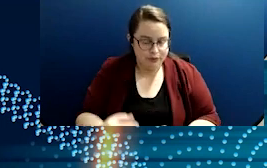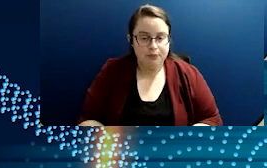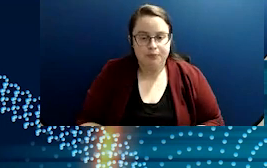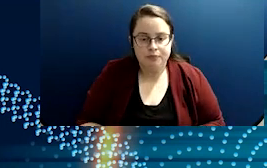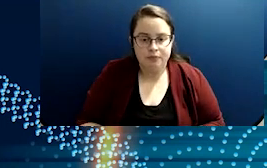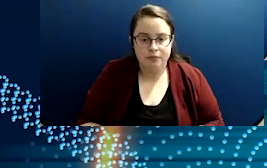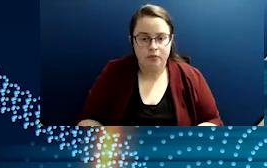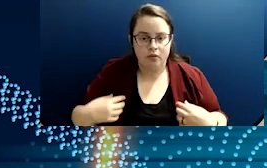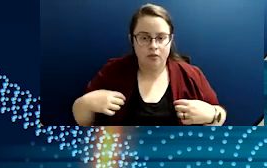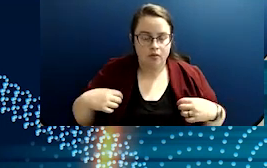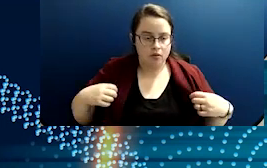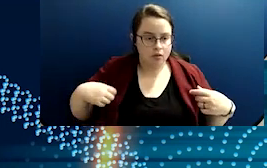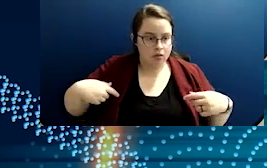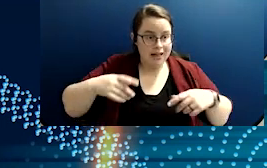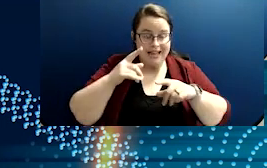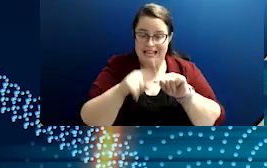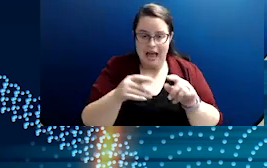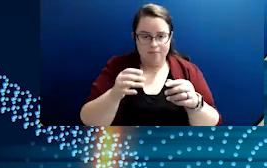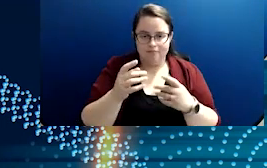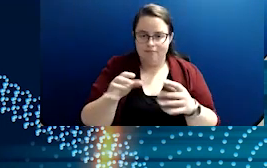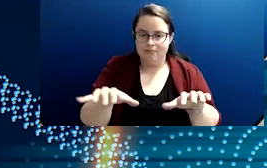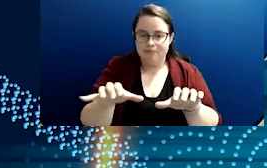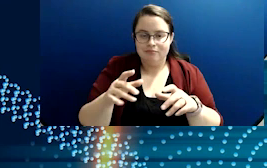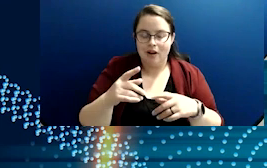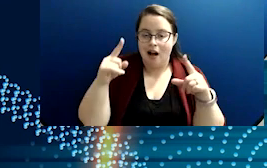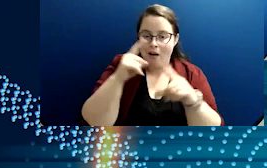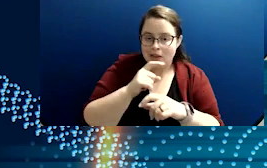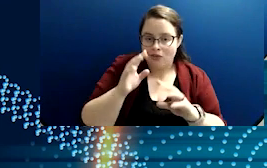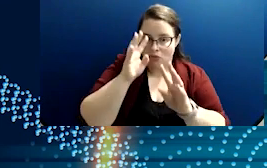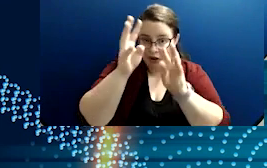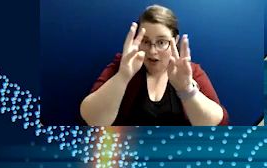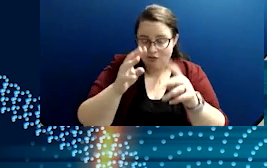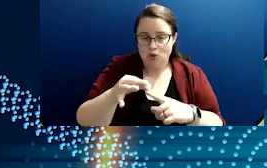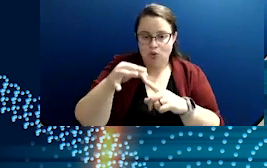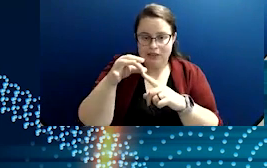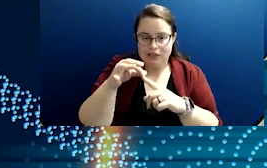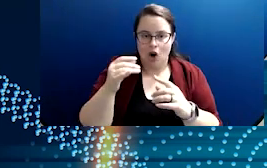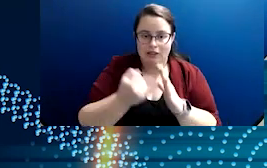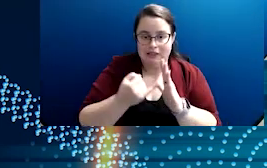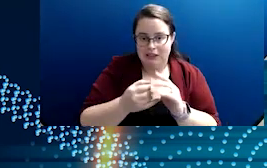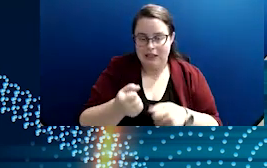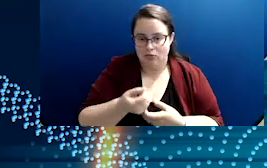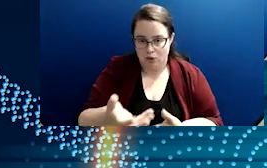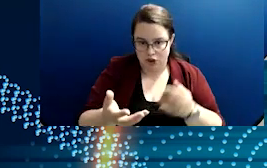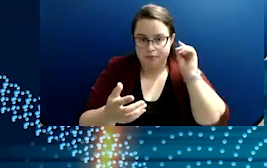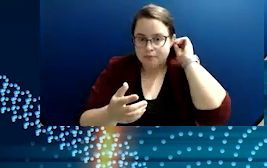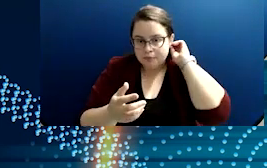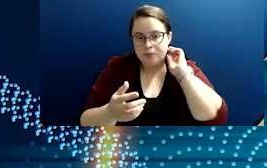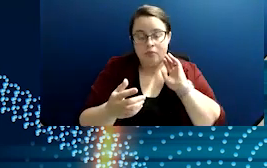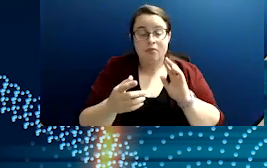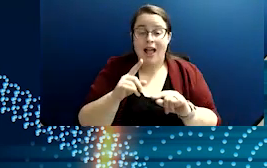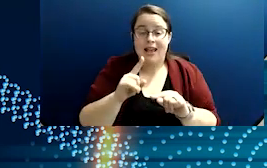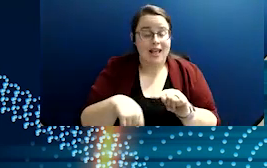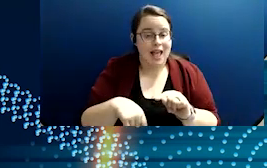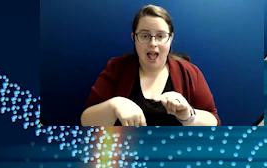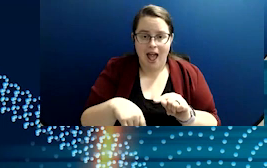Cannot perform complex, creative, or unique artistic expression, okay? And it cannot acquire